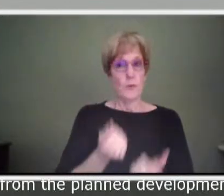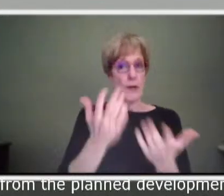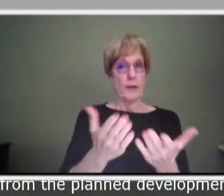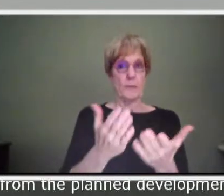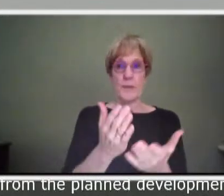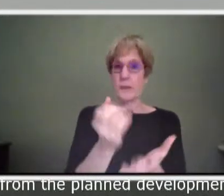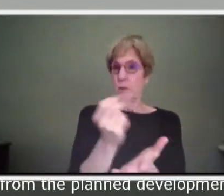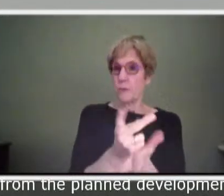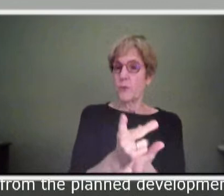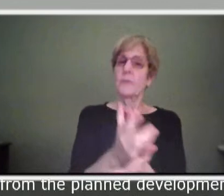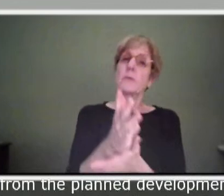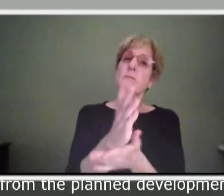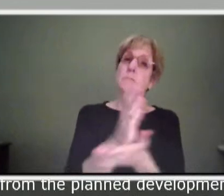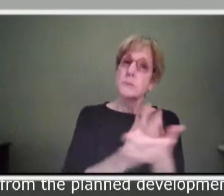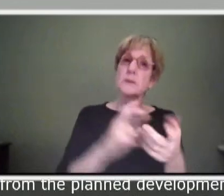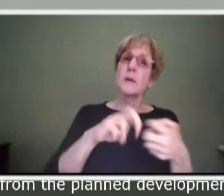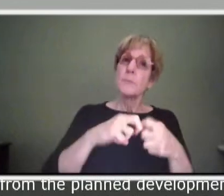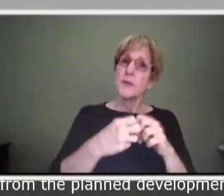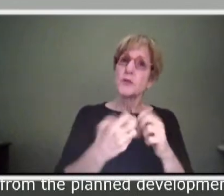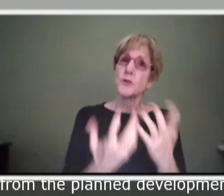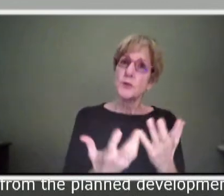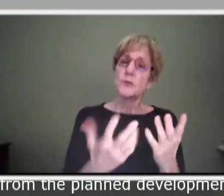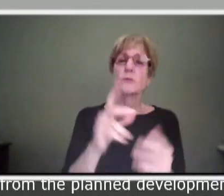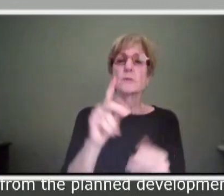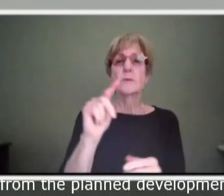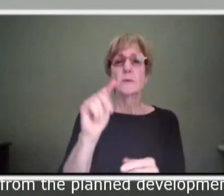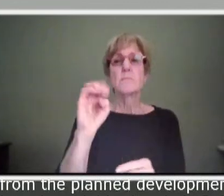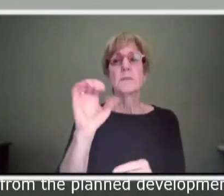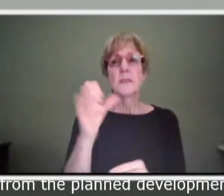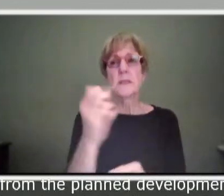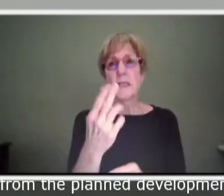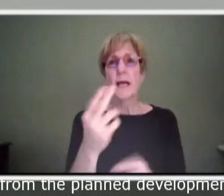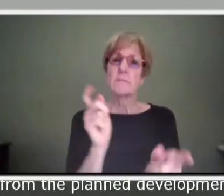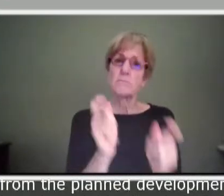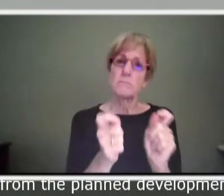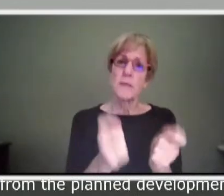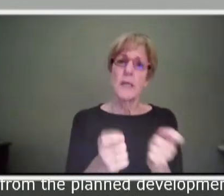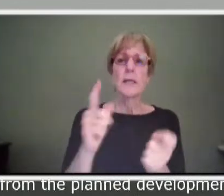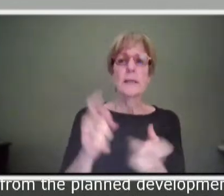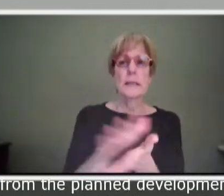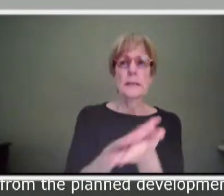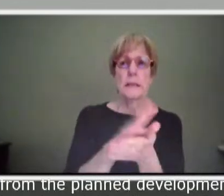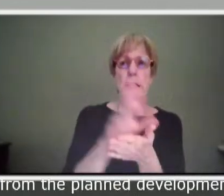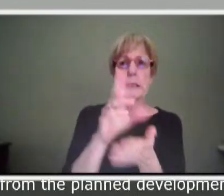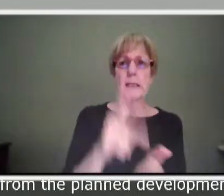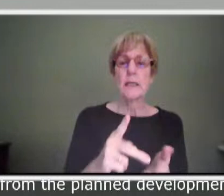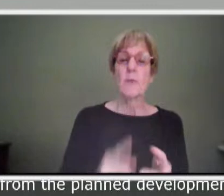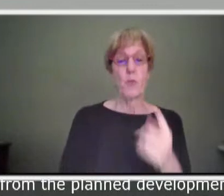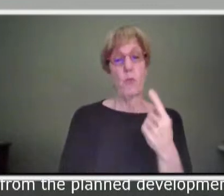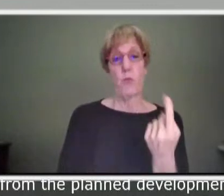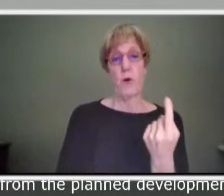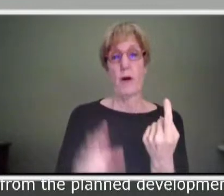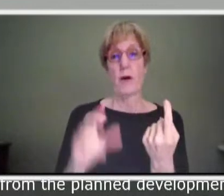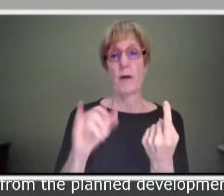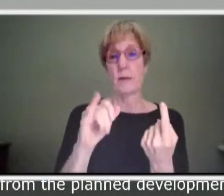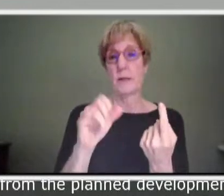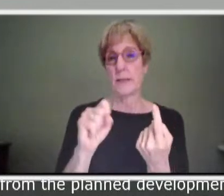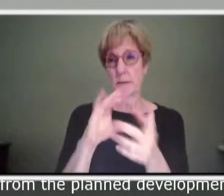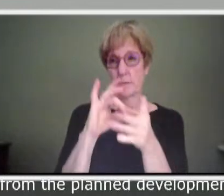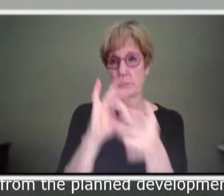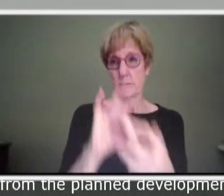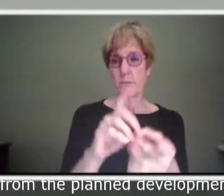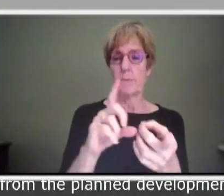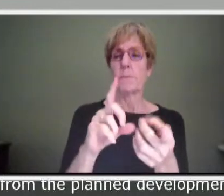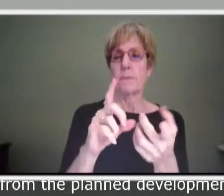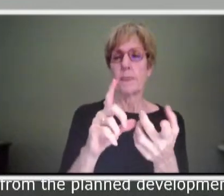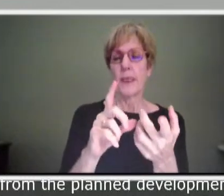minor outstanding issues on tech revisions that we need to get cleaned up. One of those is related to an additional